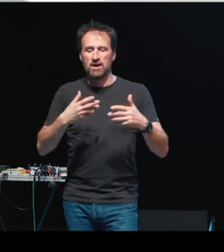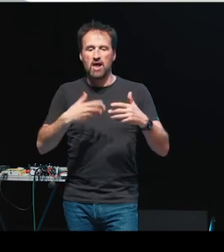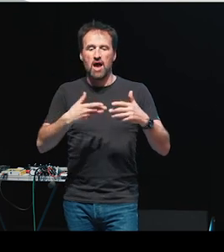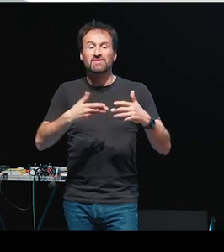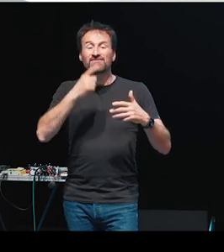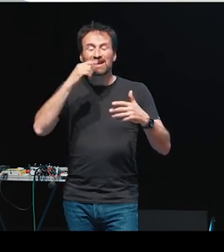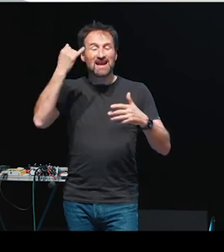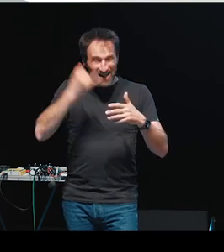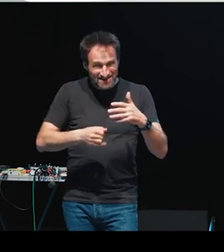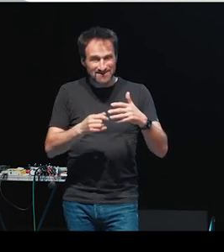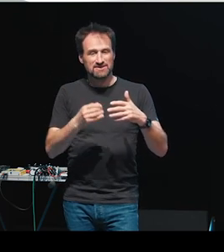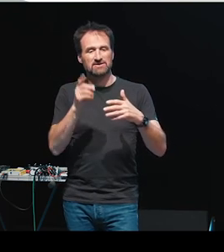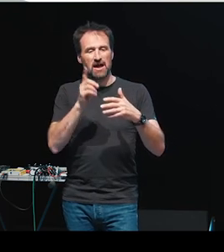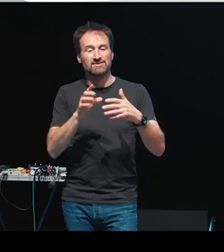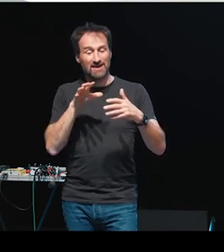data arrives.